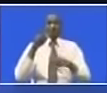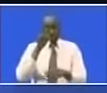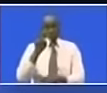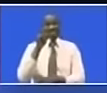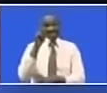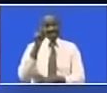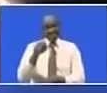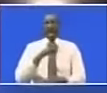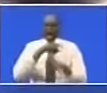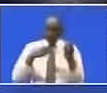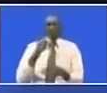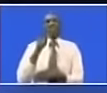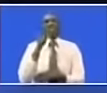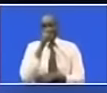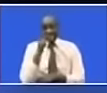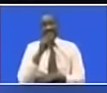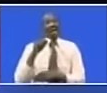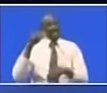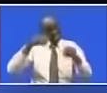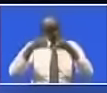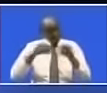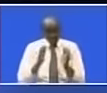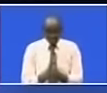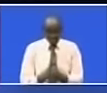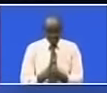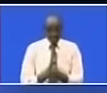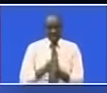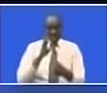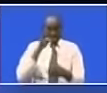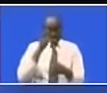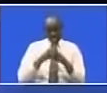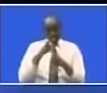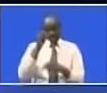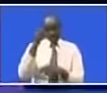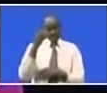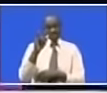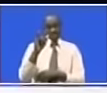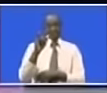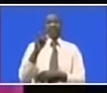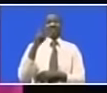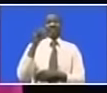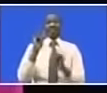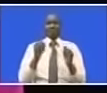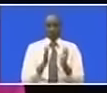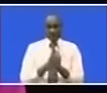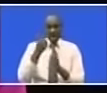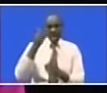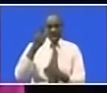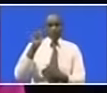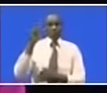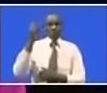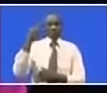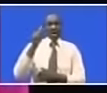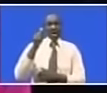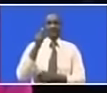with regard to the Tanzanian elections as it unfolds. My name is Masi Kendia for KTN News in Arusha,